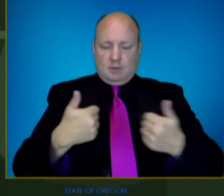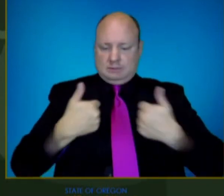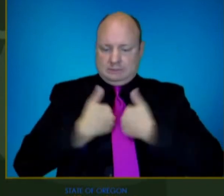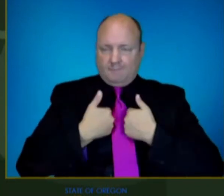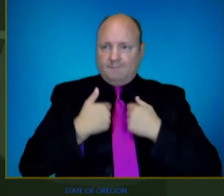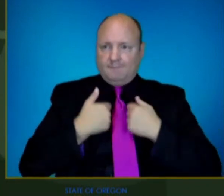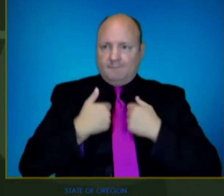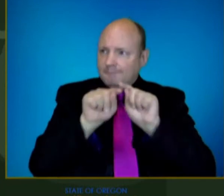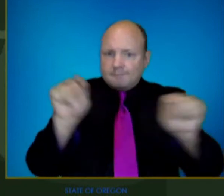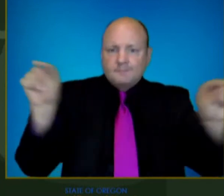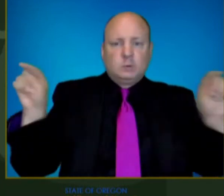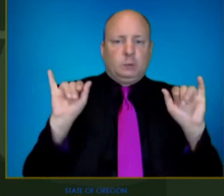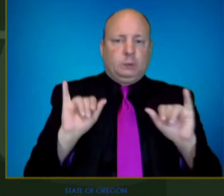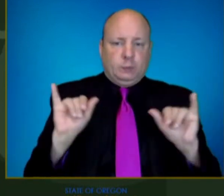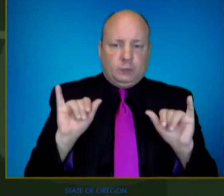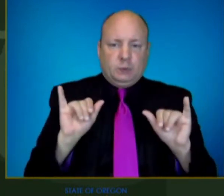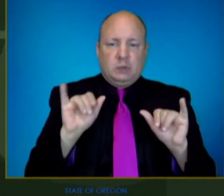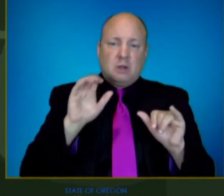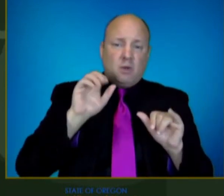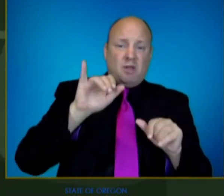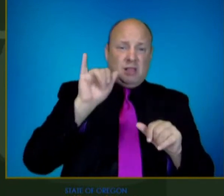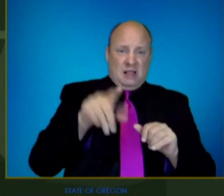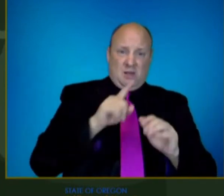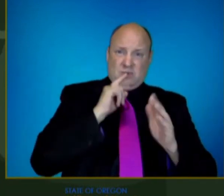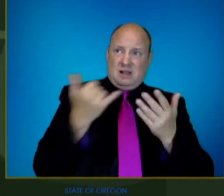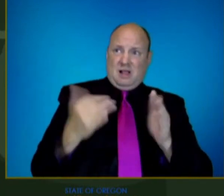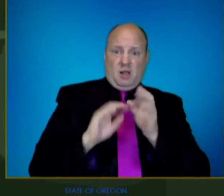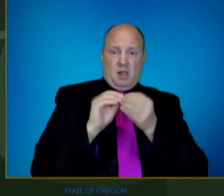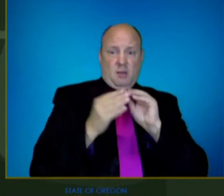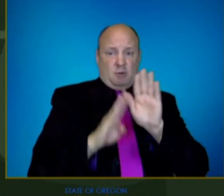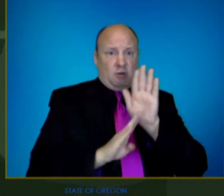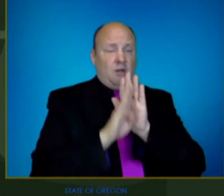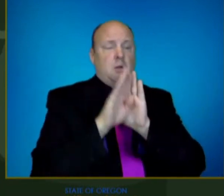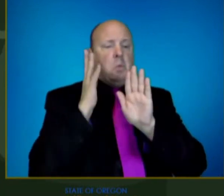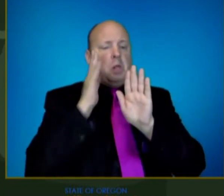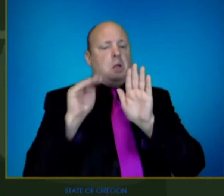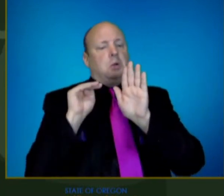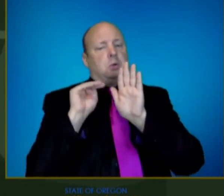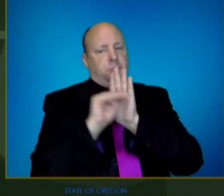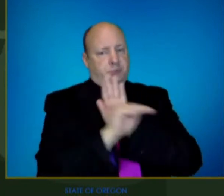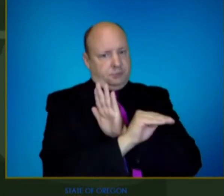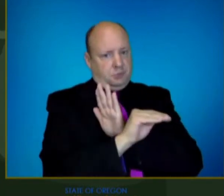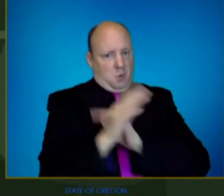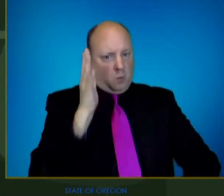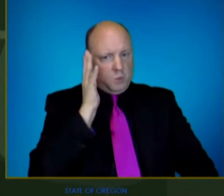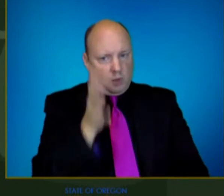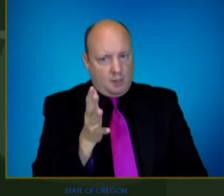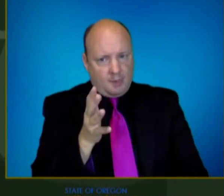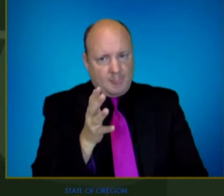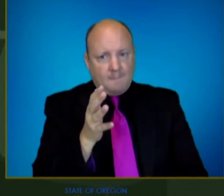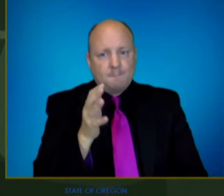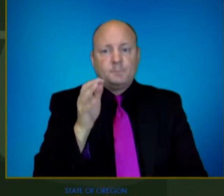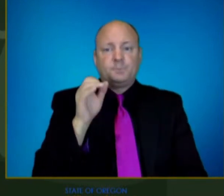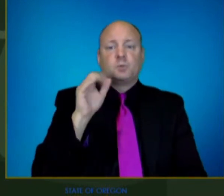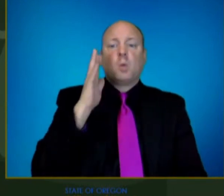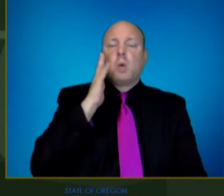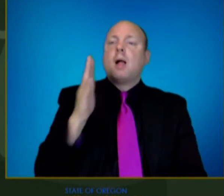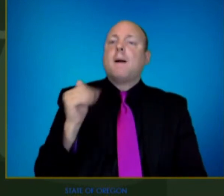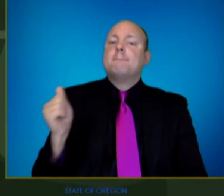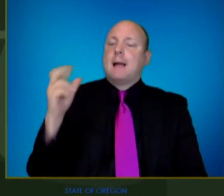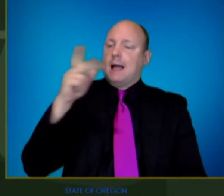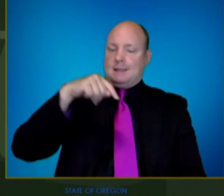we're seeing now and protect our hospital capacity so we can talk about moving back to the system we had in place on June